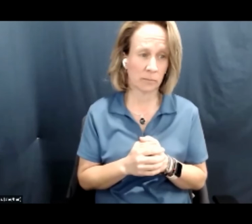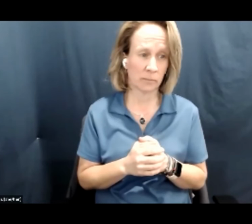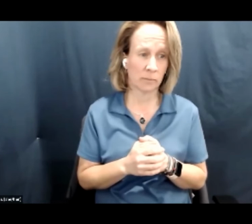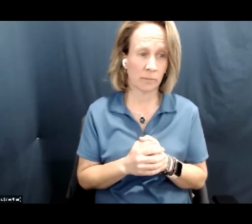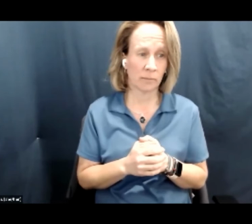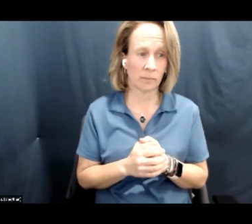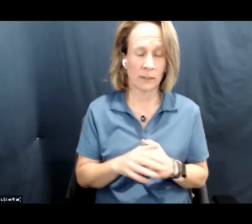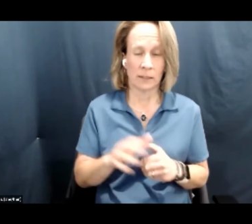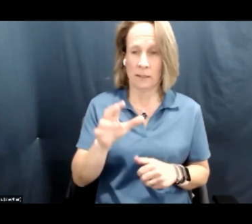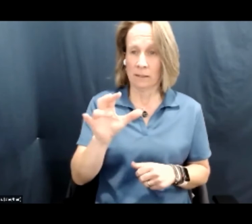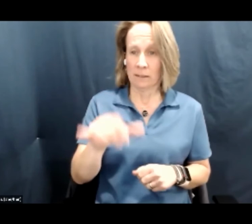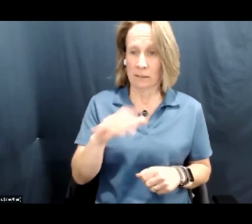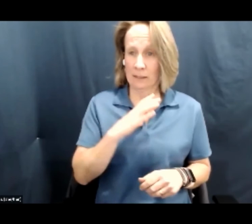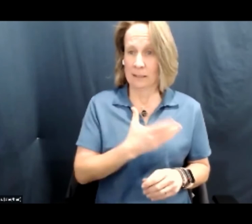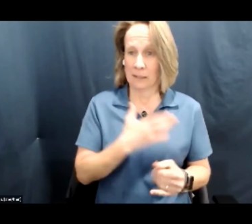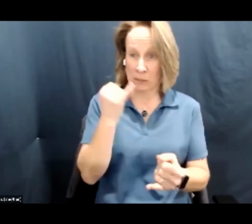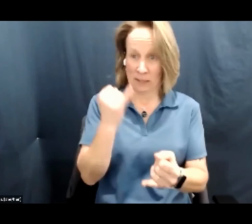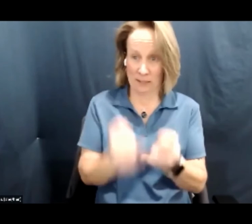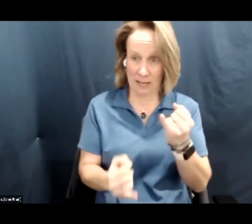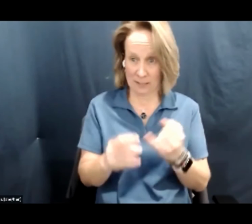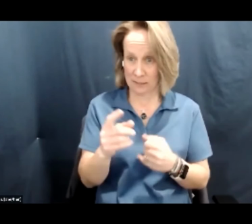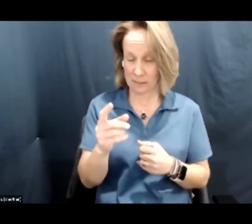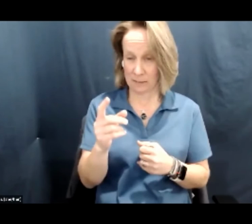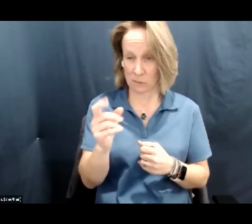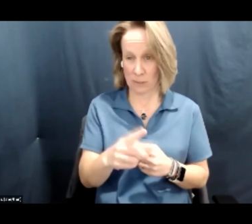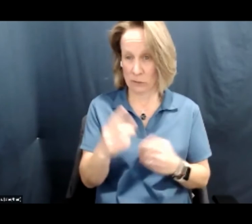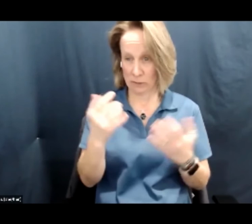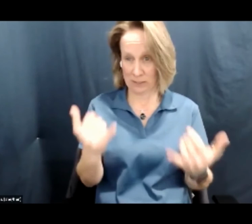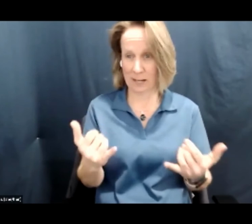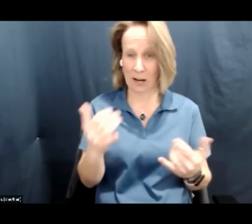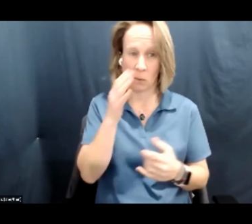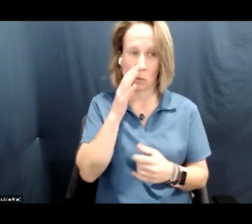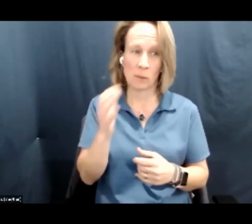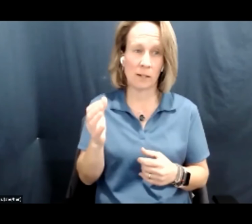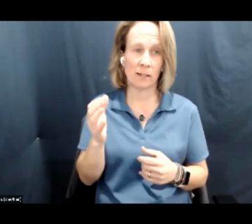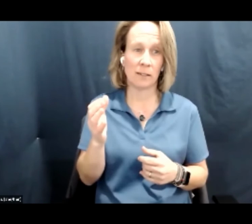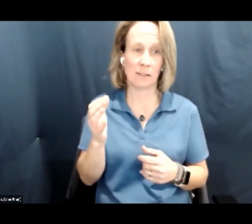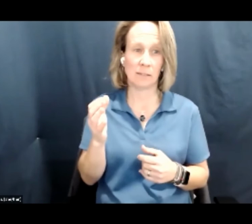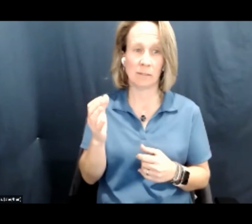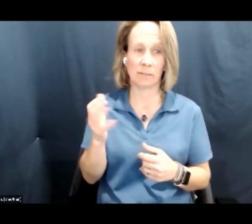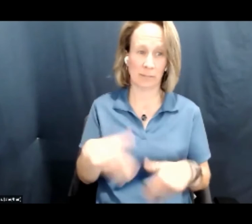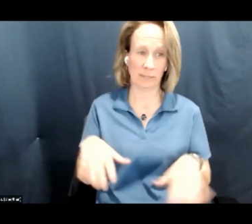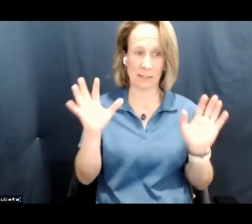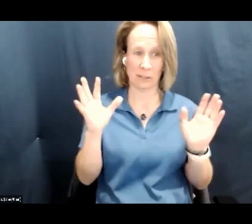last question right now. We're going to come back to the Mentimeter, but that's our last question right now.